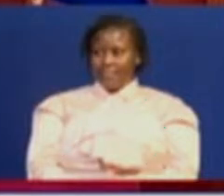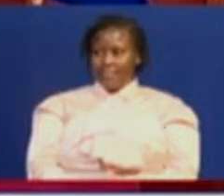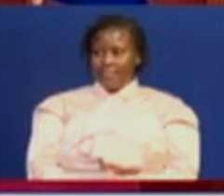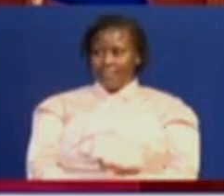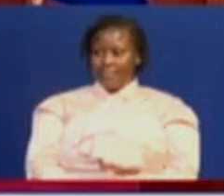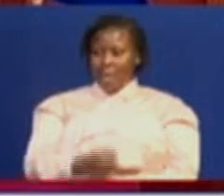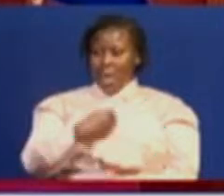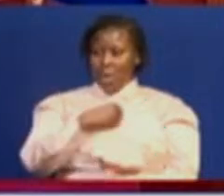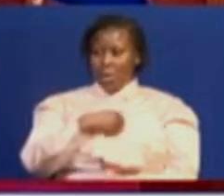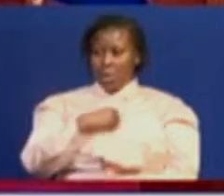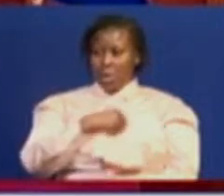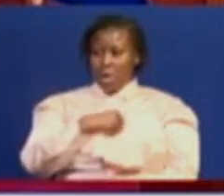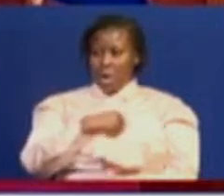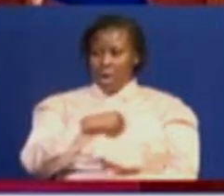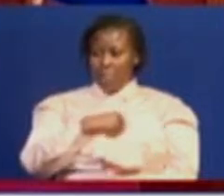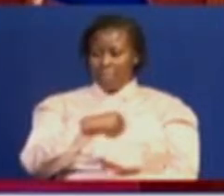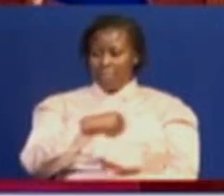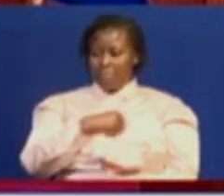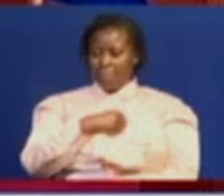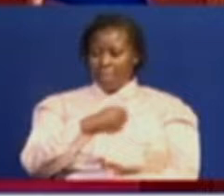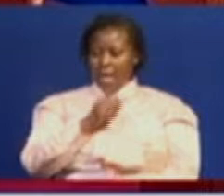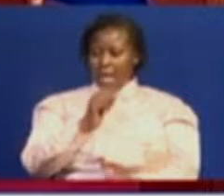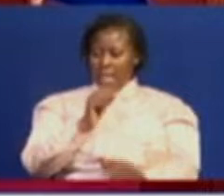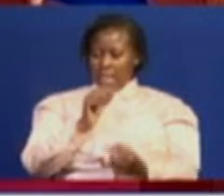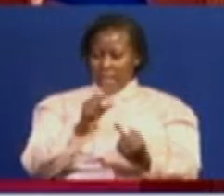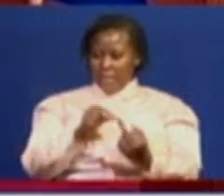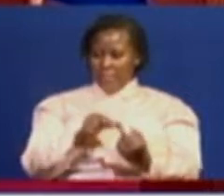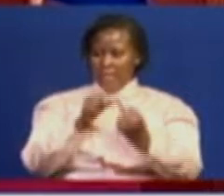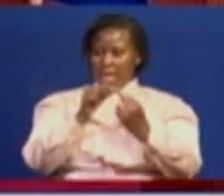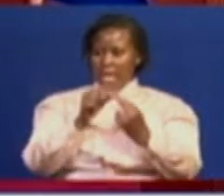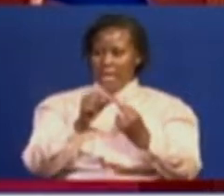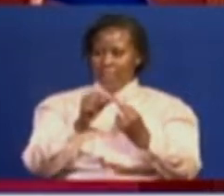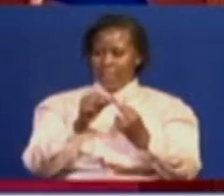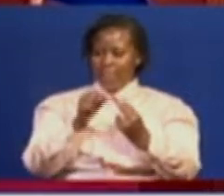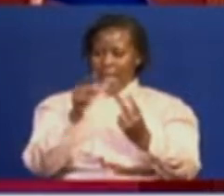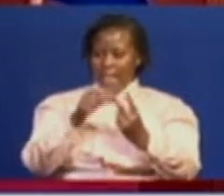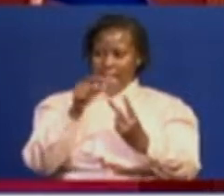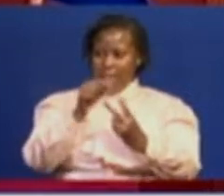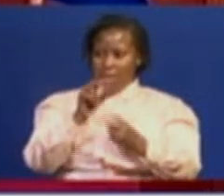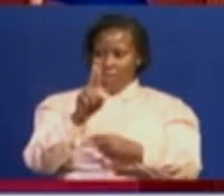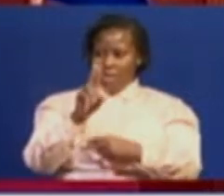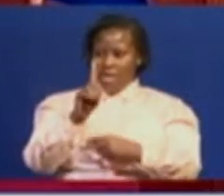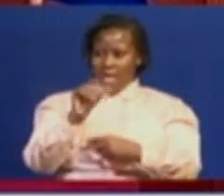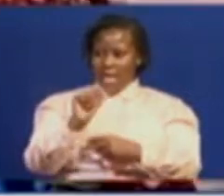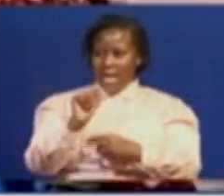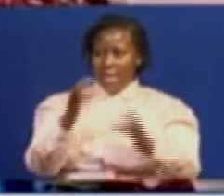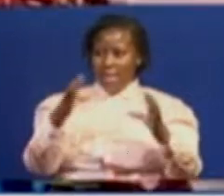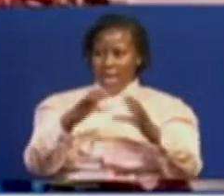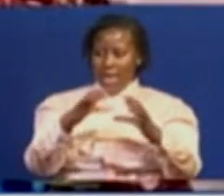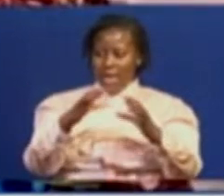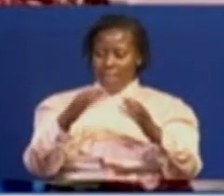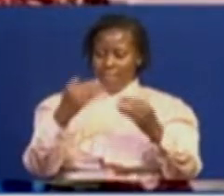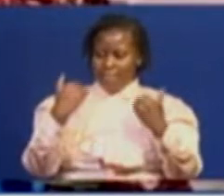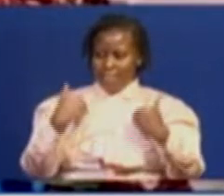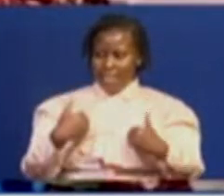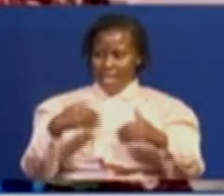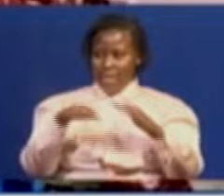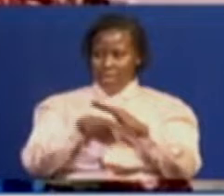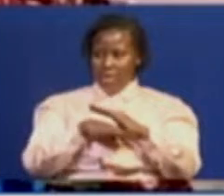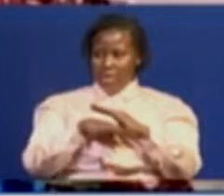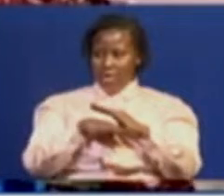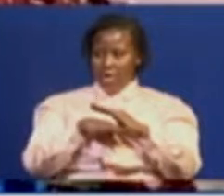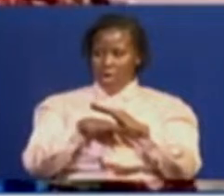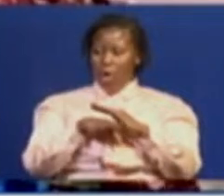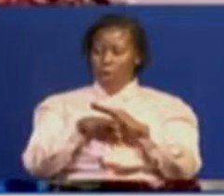Sorry for that. Specially elected by UDA party. I am the deputy leader of the